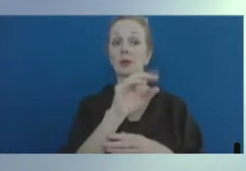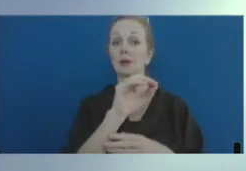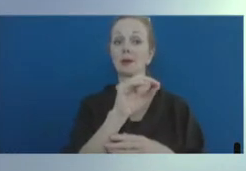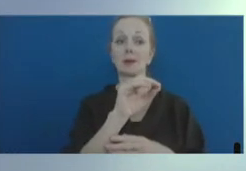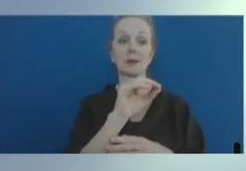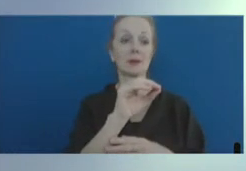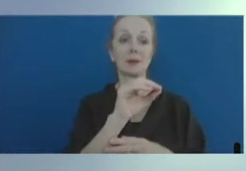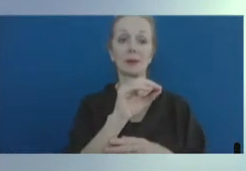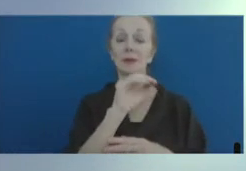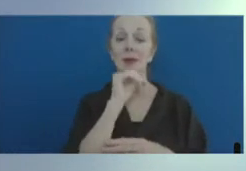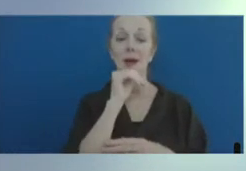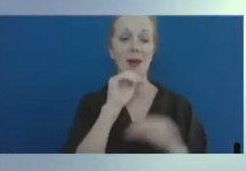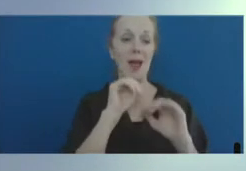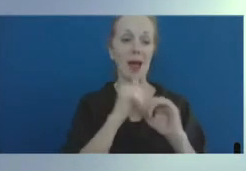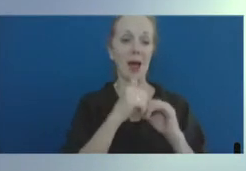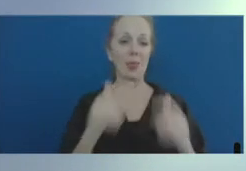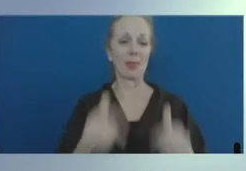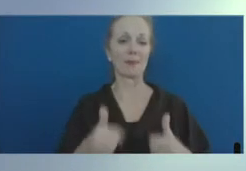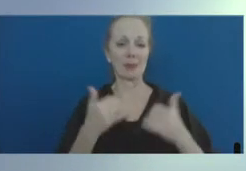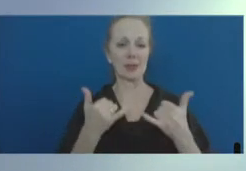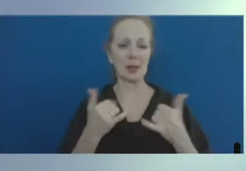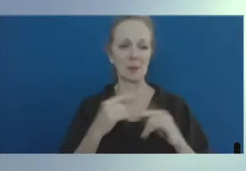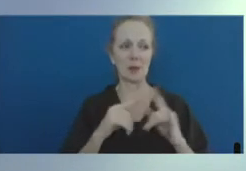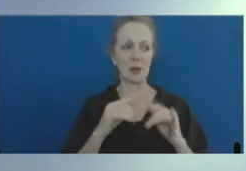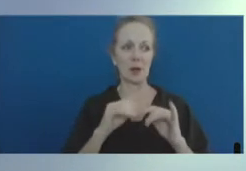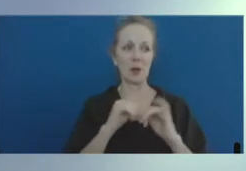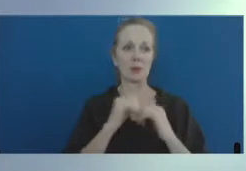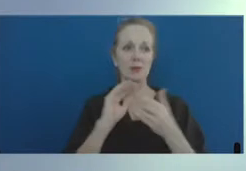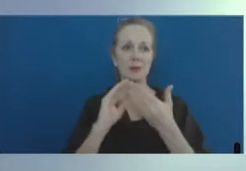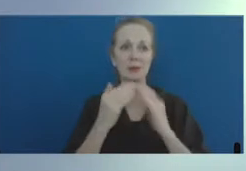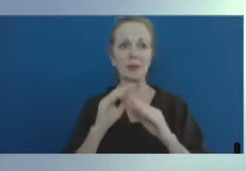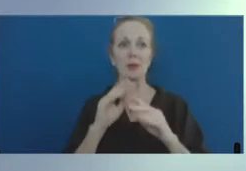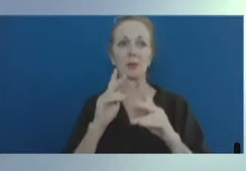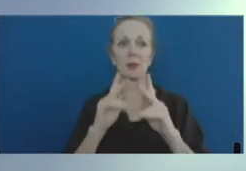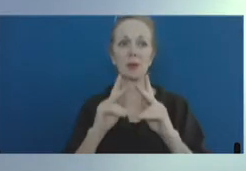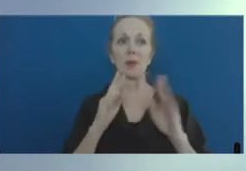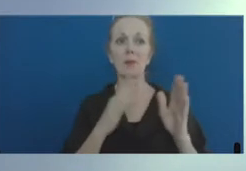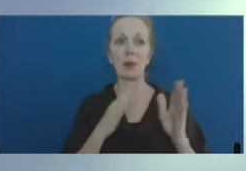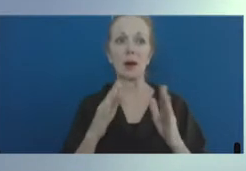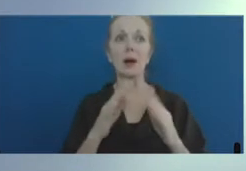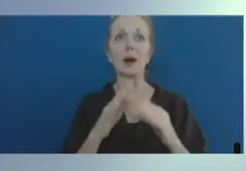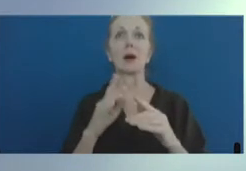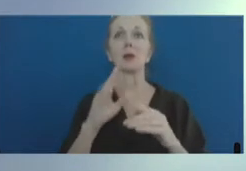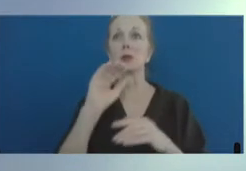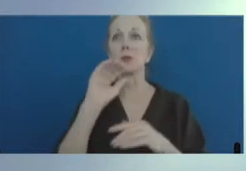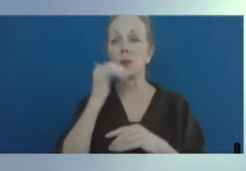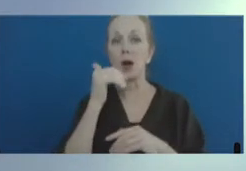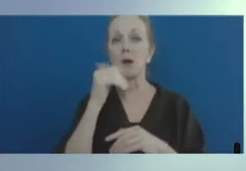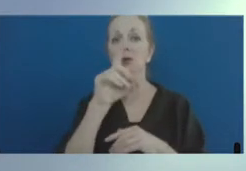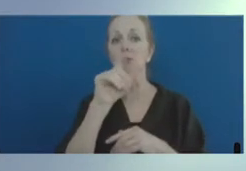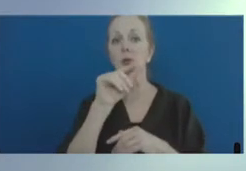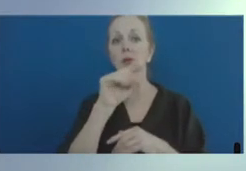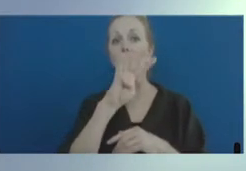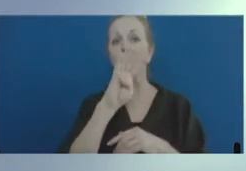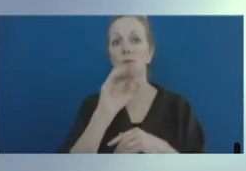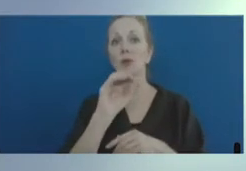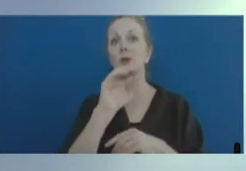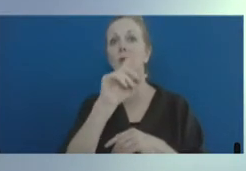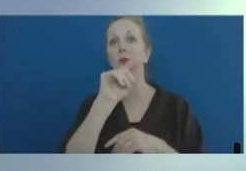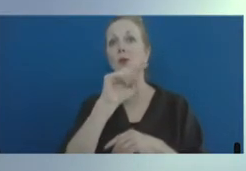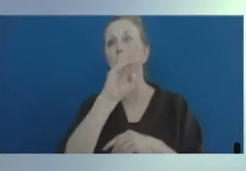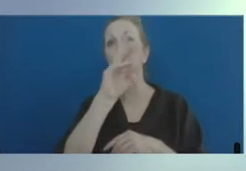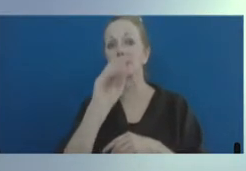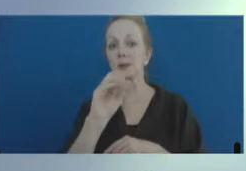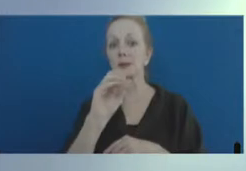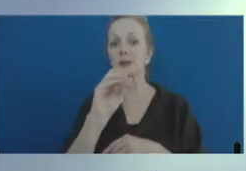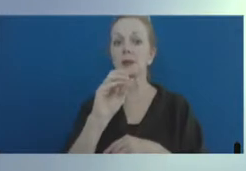living today, but how we see our city and people and planning live tomorrow, 2040, 2050, 2060, and